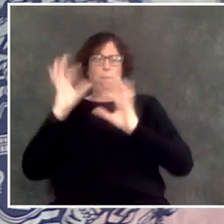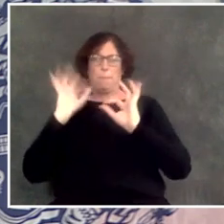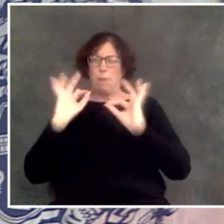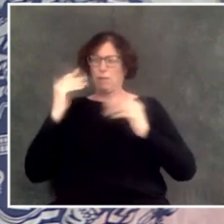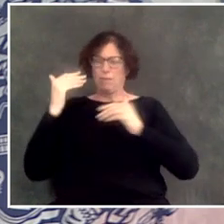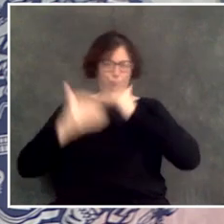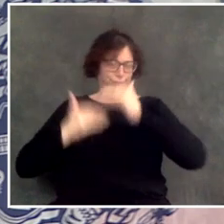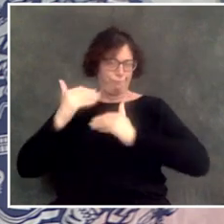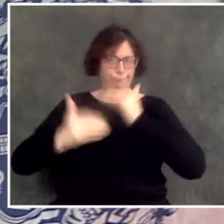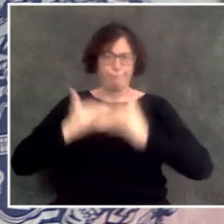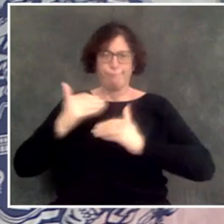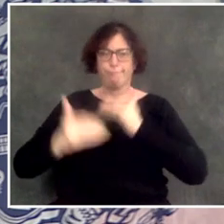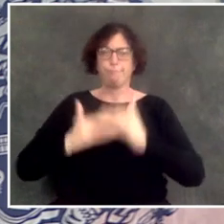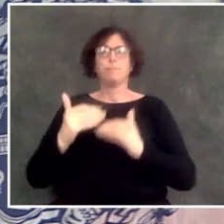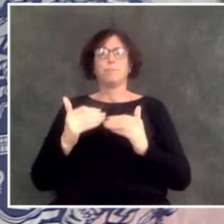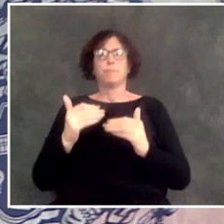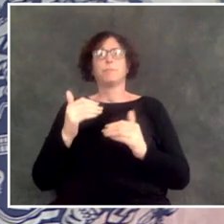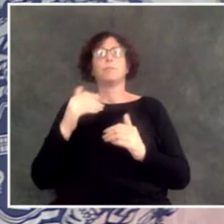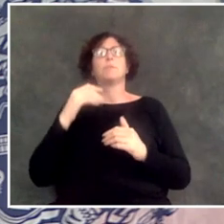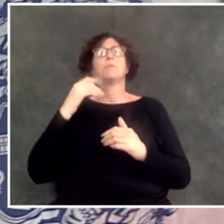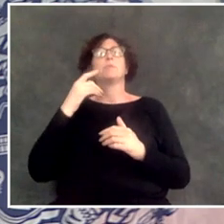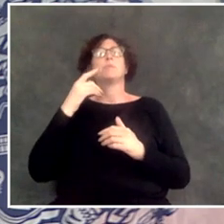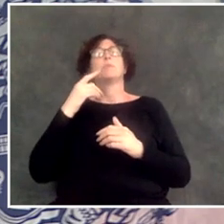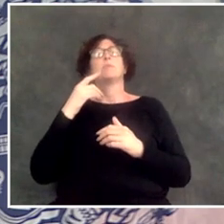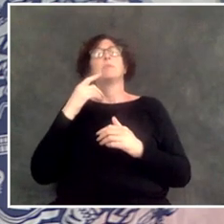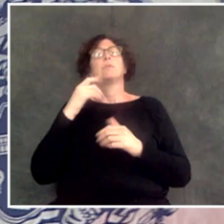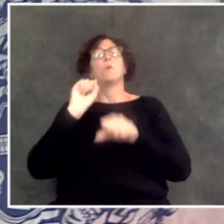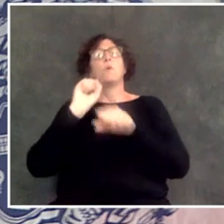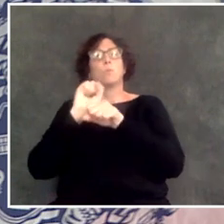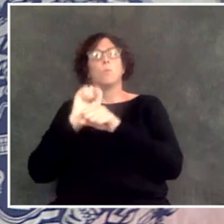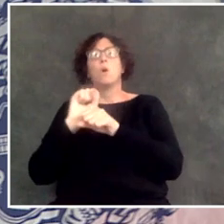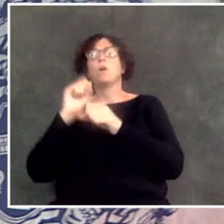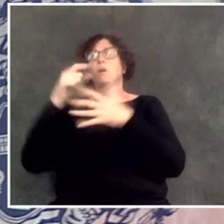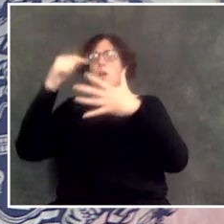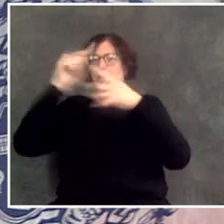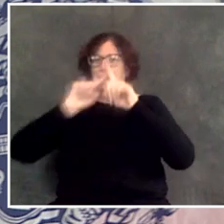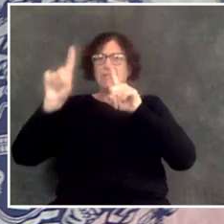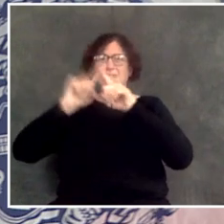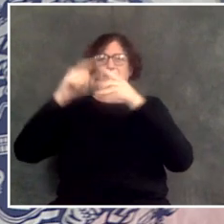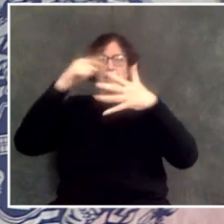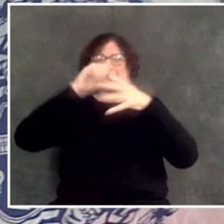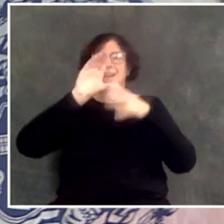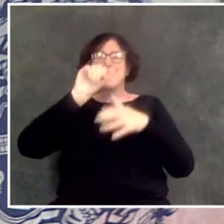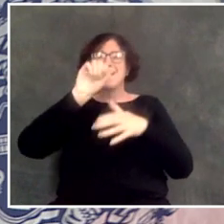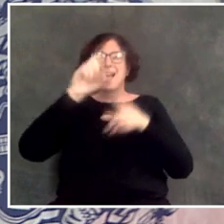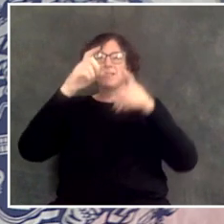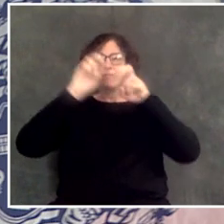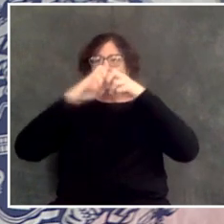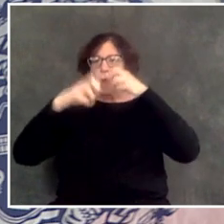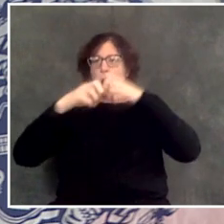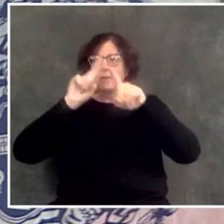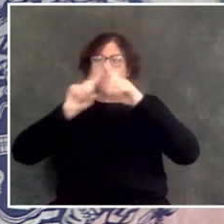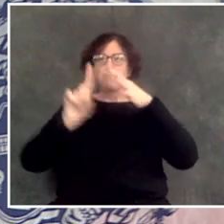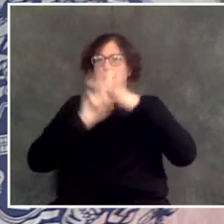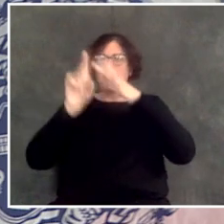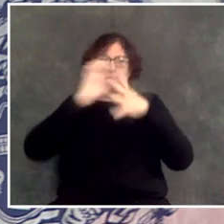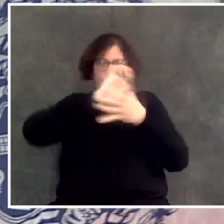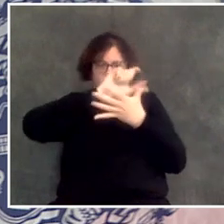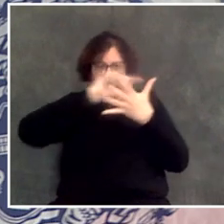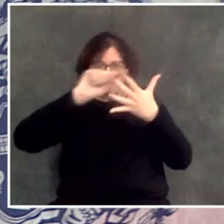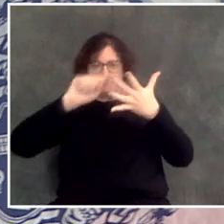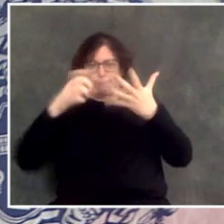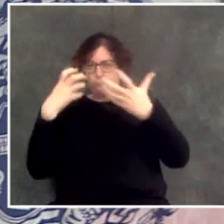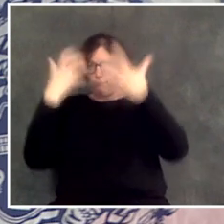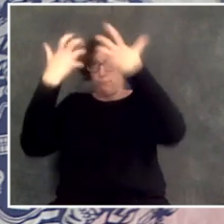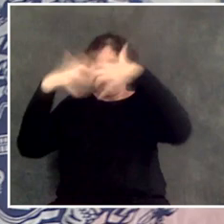all aspects of the crisis, as is her team. You're seeing the healthcare professionals more. Julia, I think